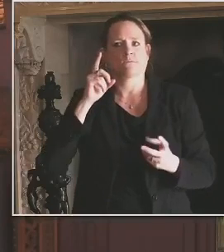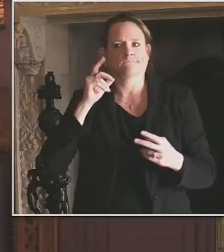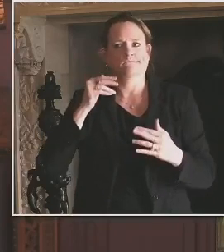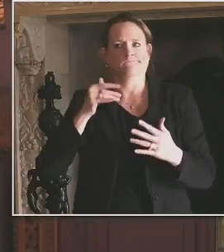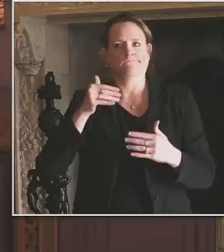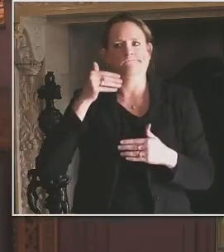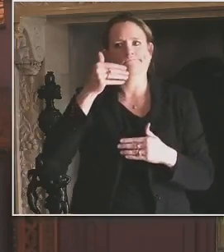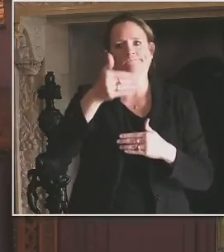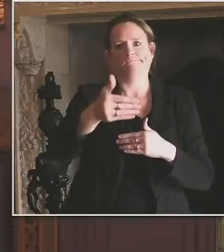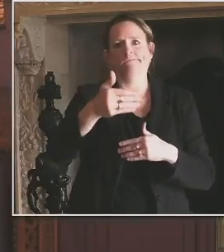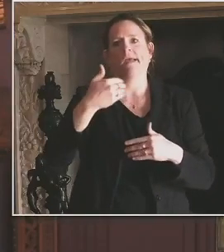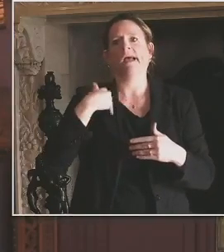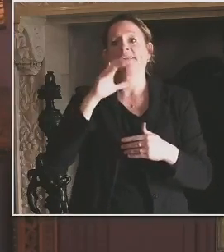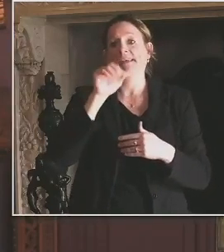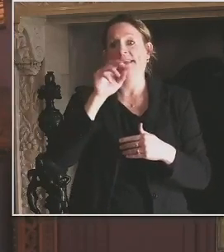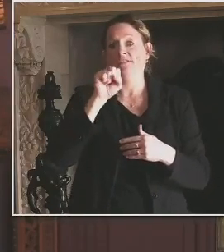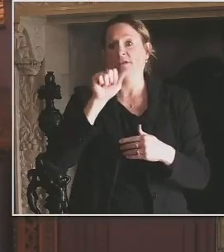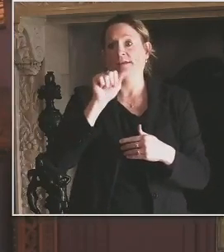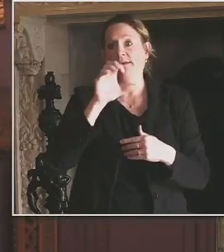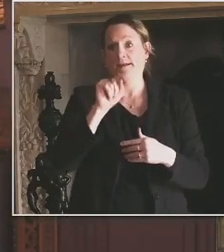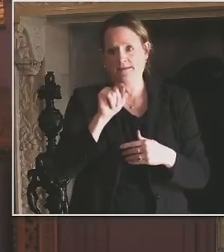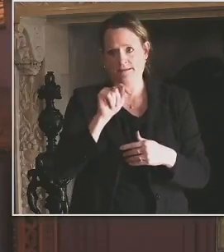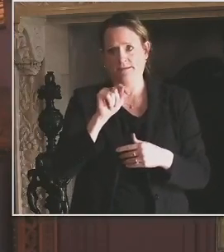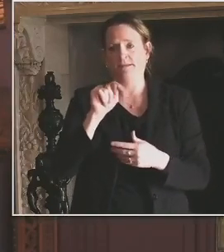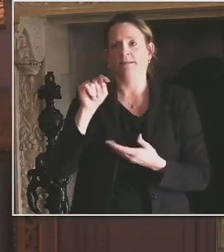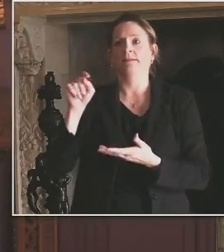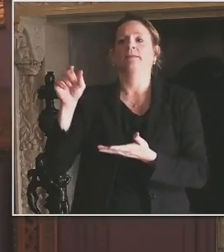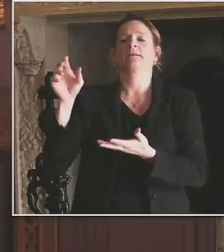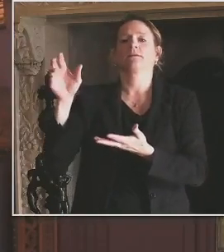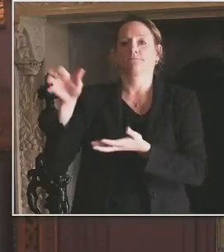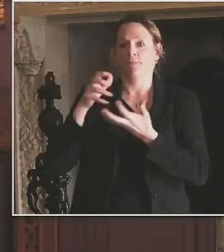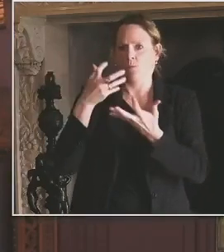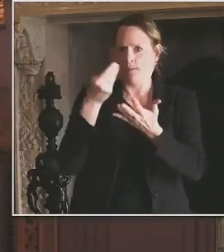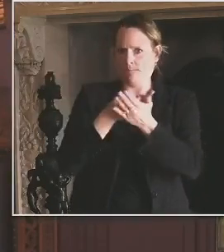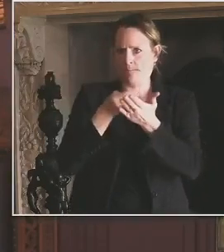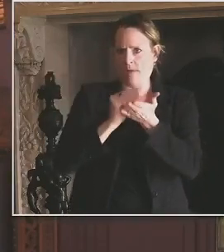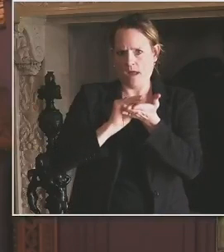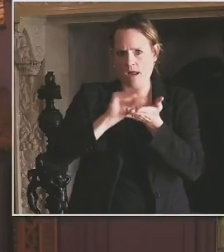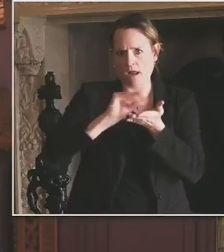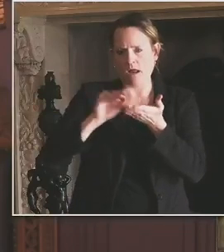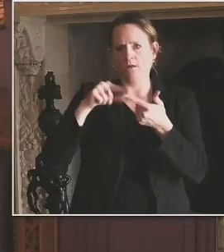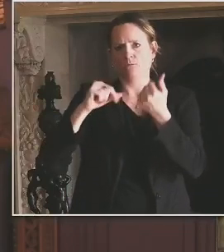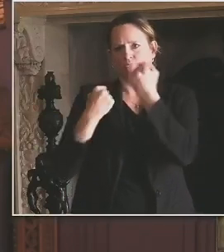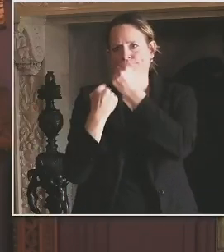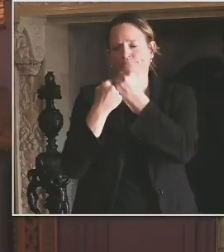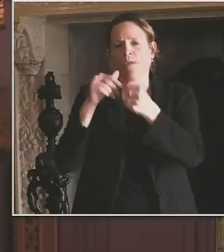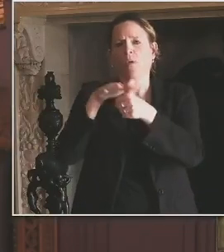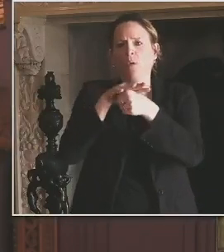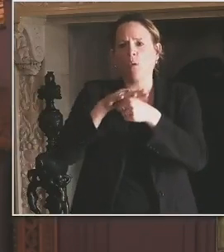to have money to assist local municipalities and state governments